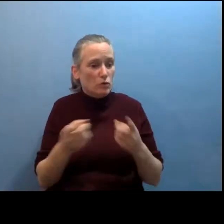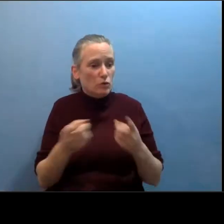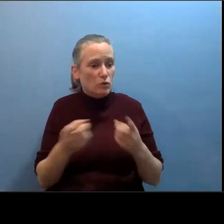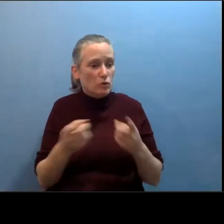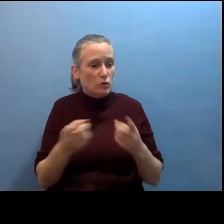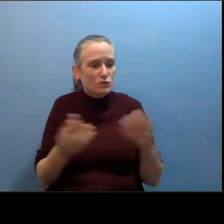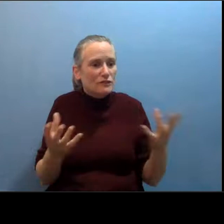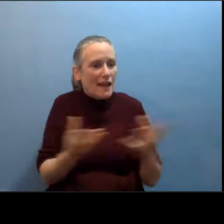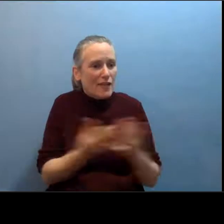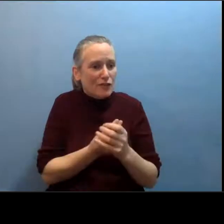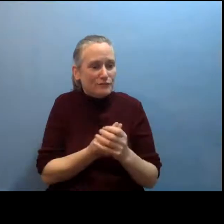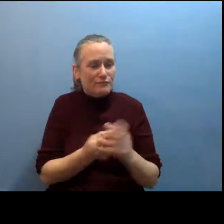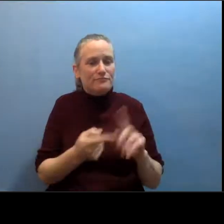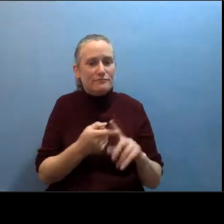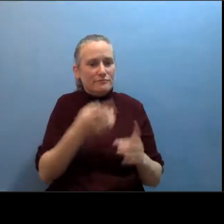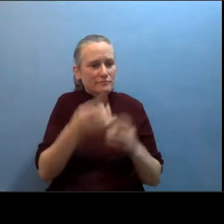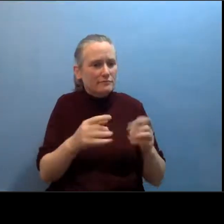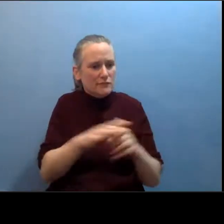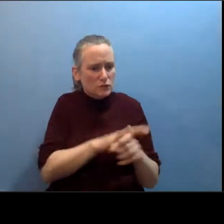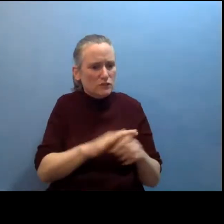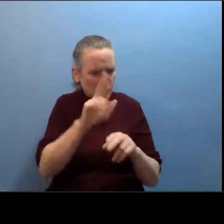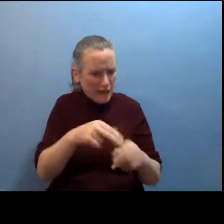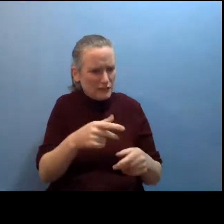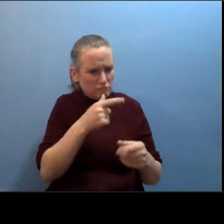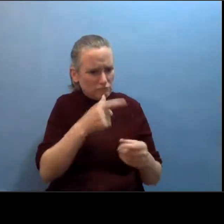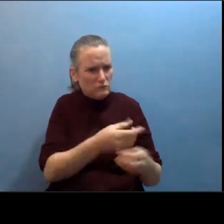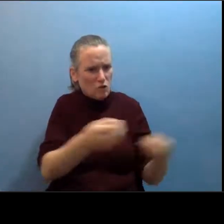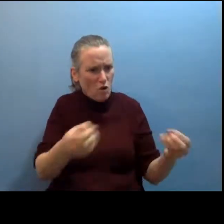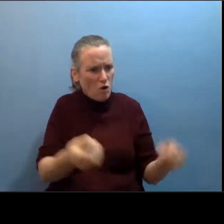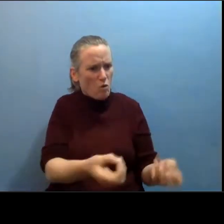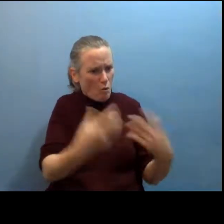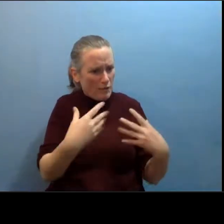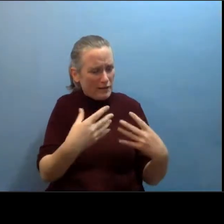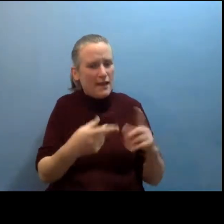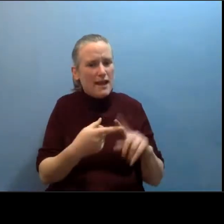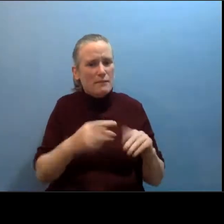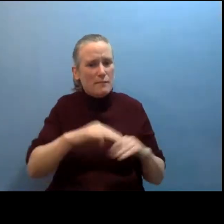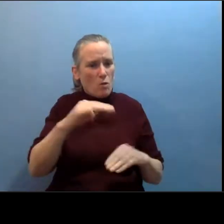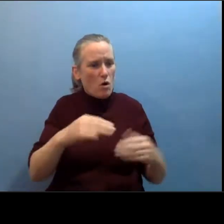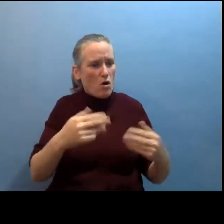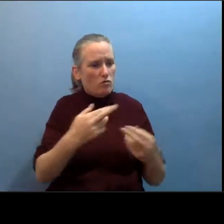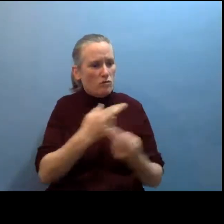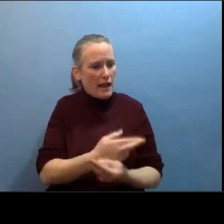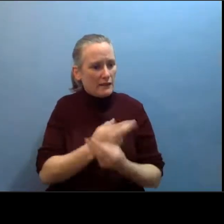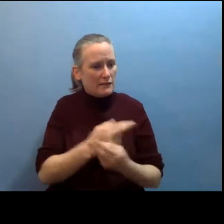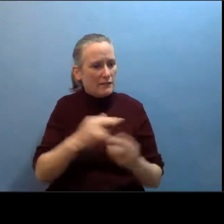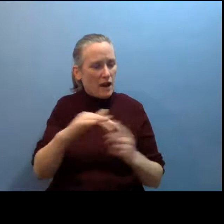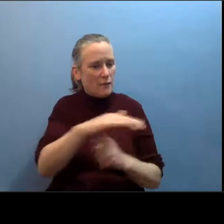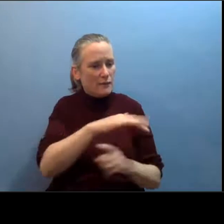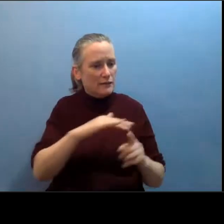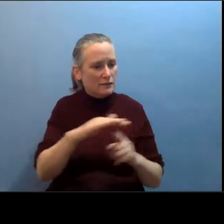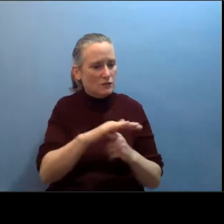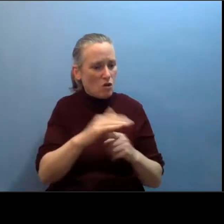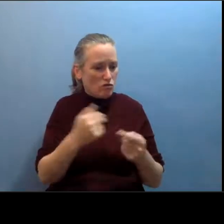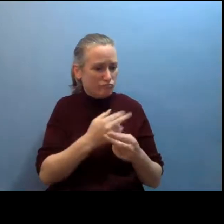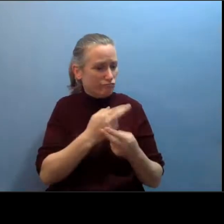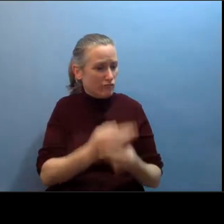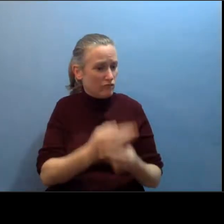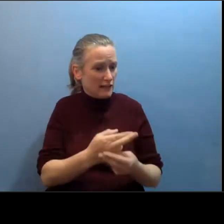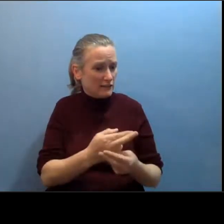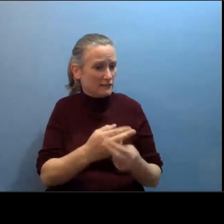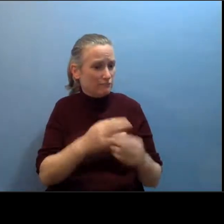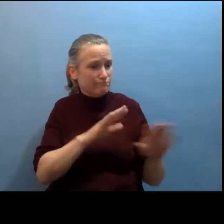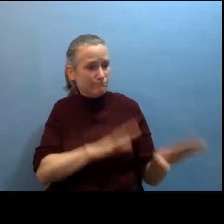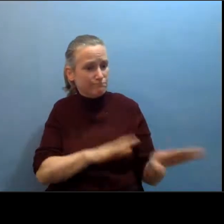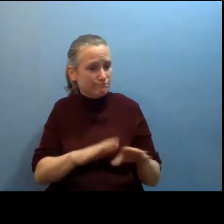creating situations where you can talk in maybe a bit more of a relaxed environment or in a relaxed setting. It could also be